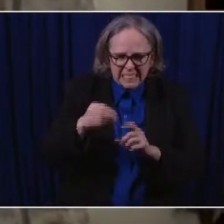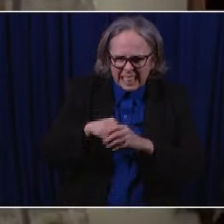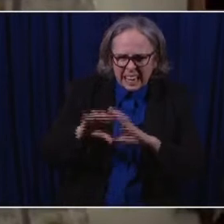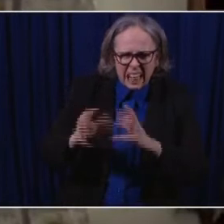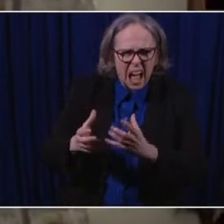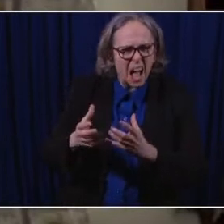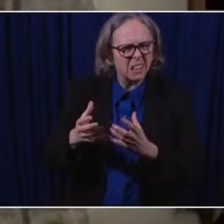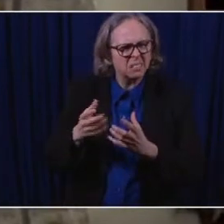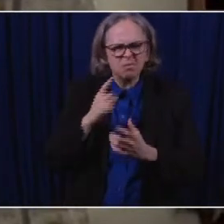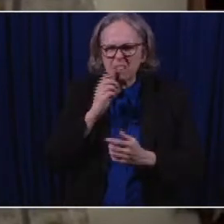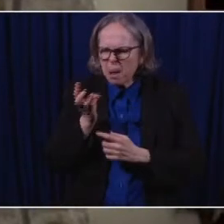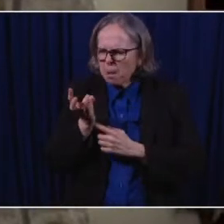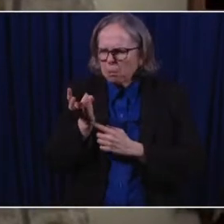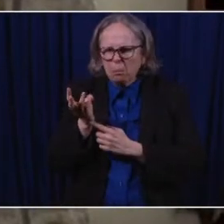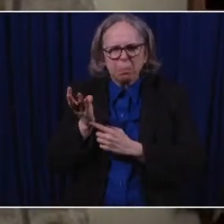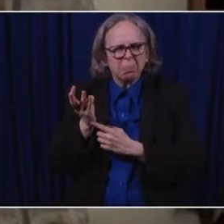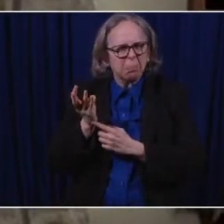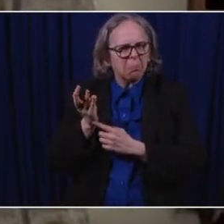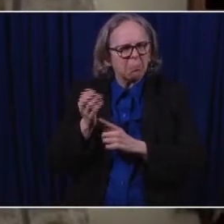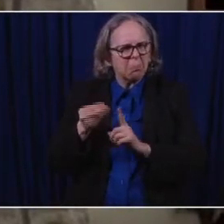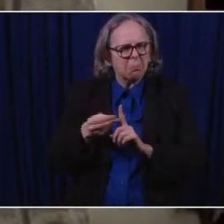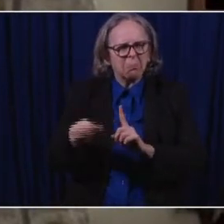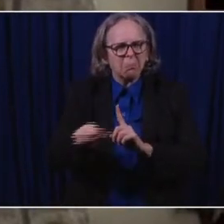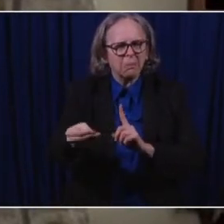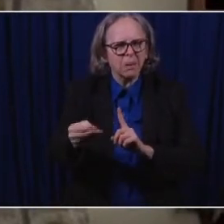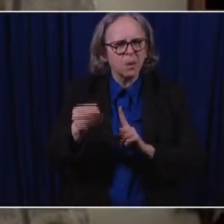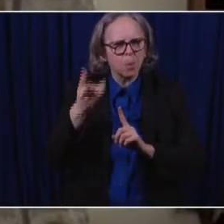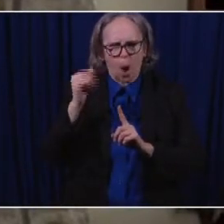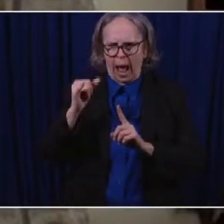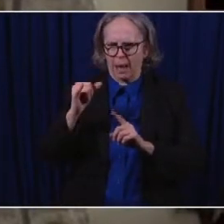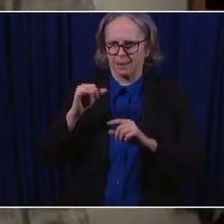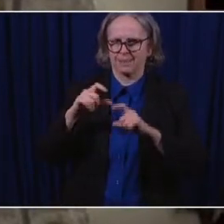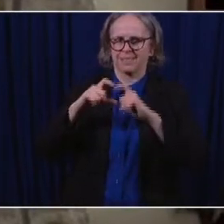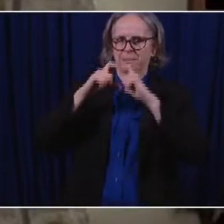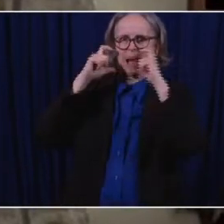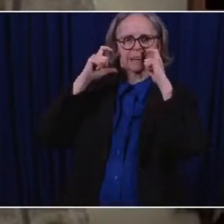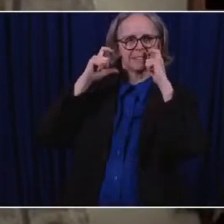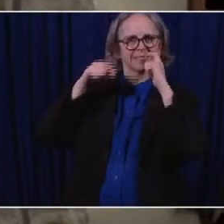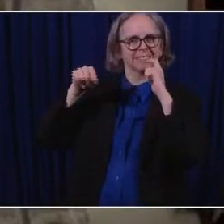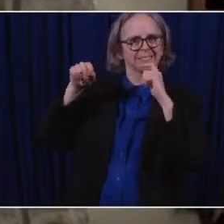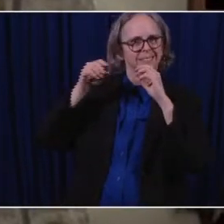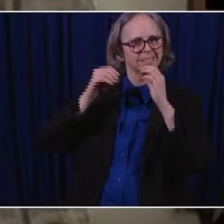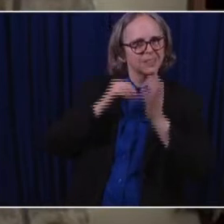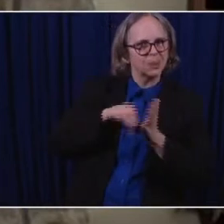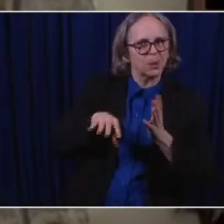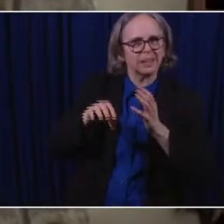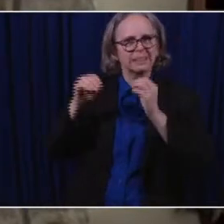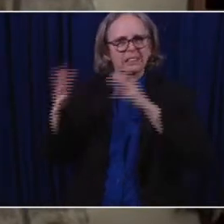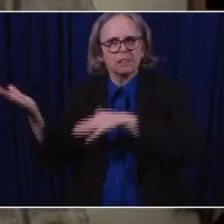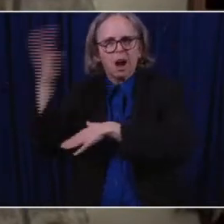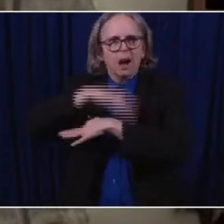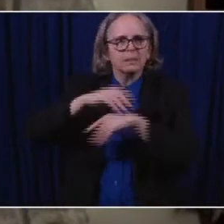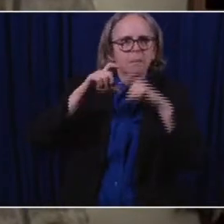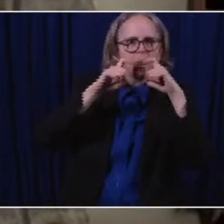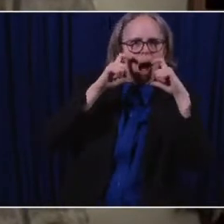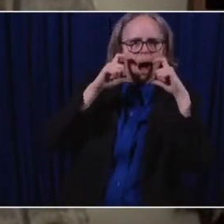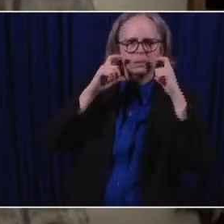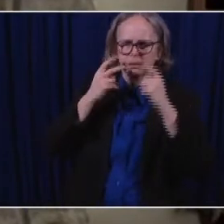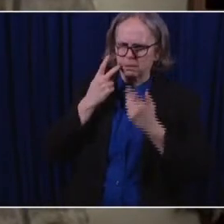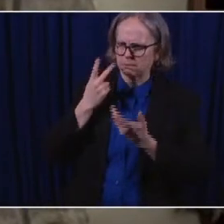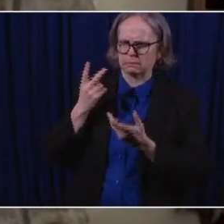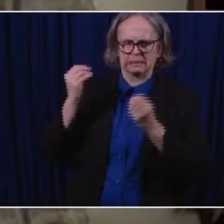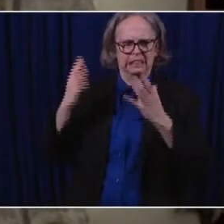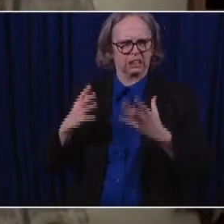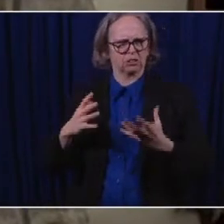when everyone is wearing a mask. And Ohio teachers and Ohio students have been extremely compliant with